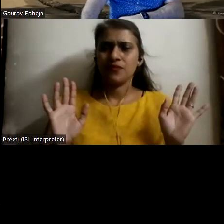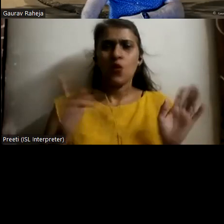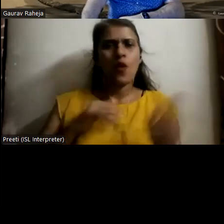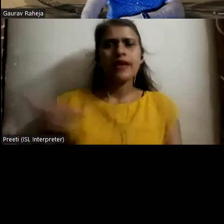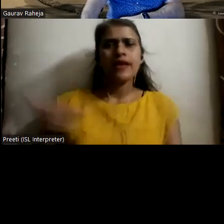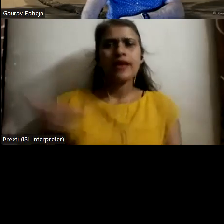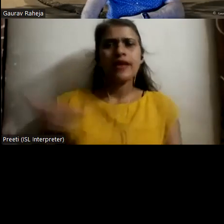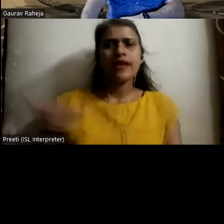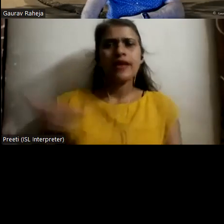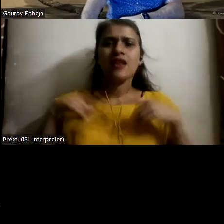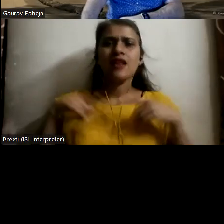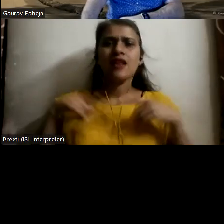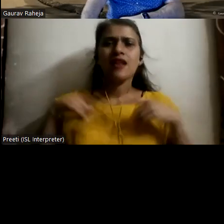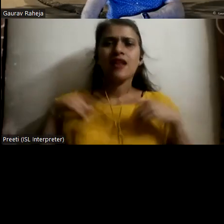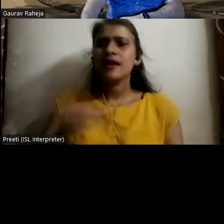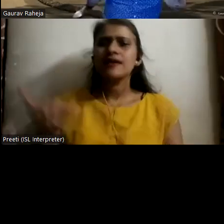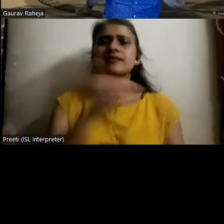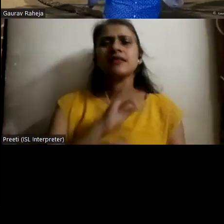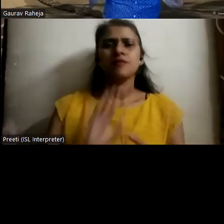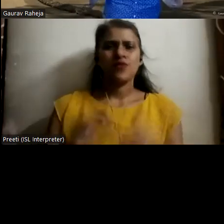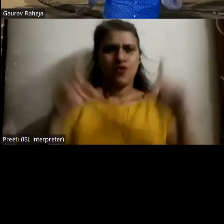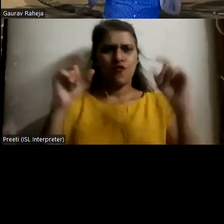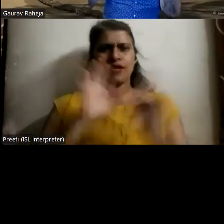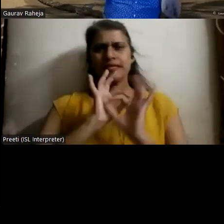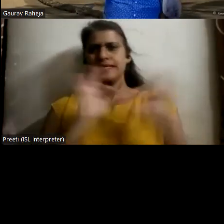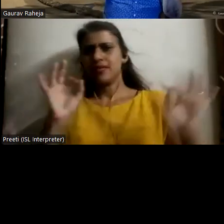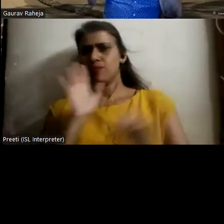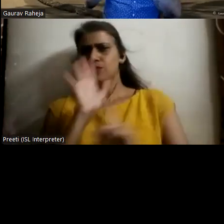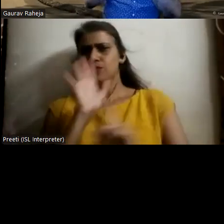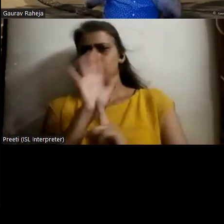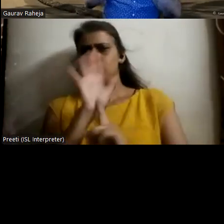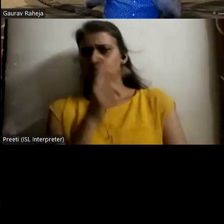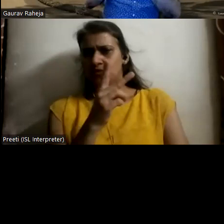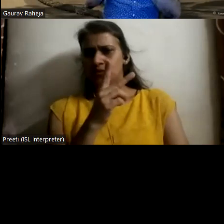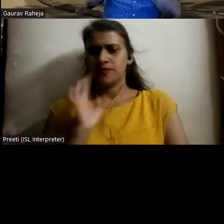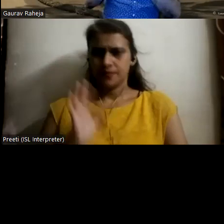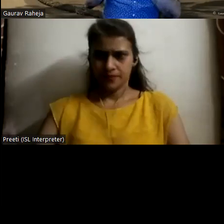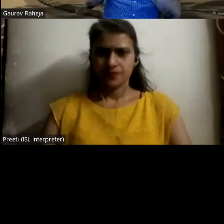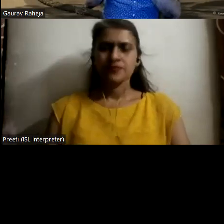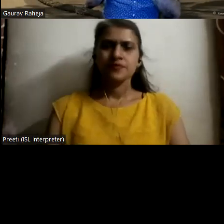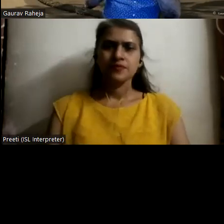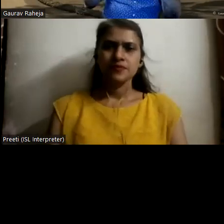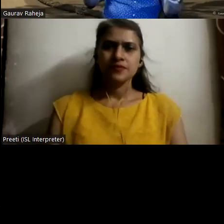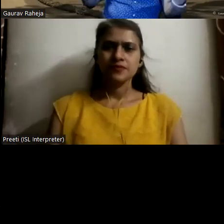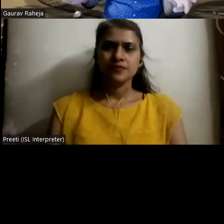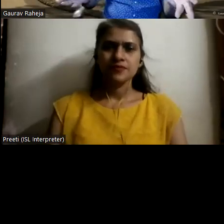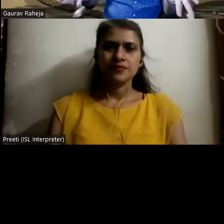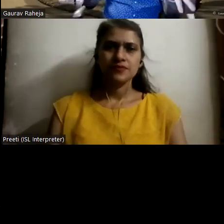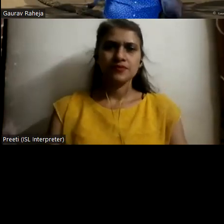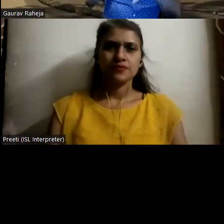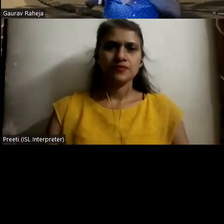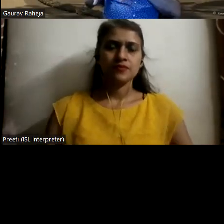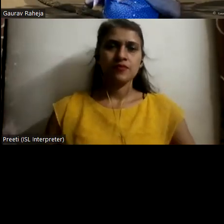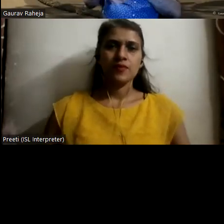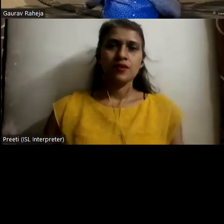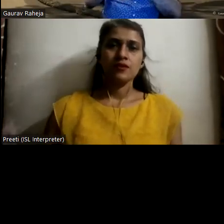for. This is a simple image to give you an example of what inclusion means and